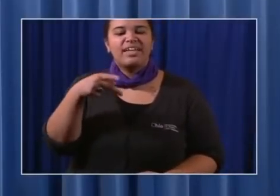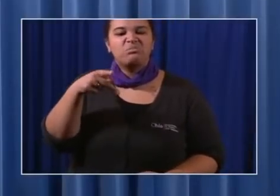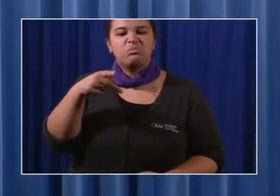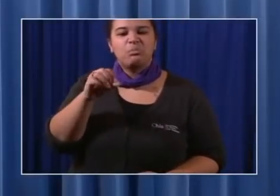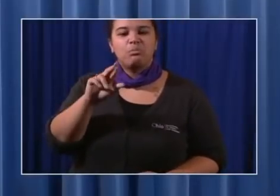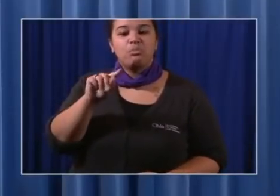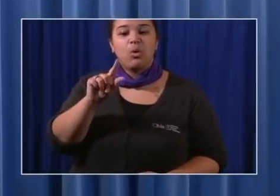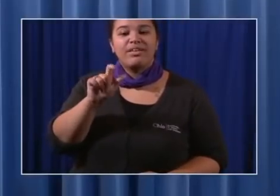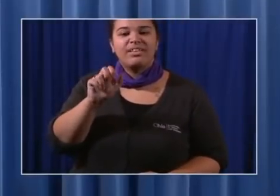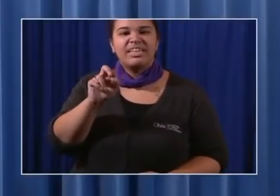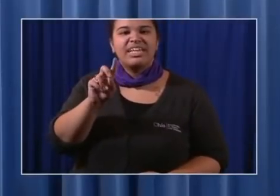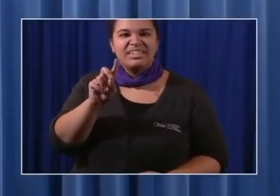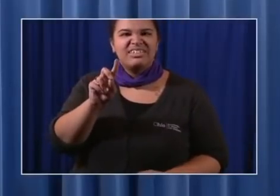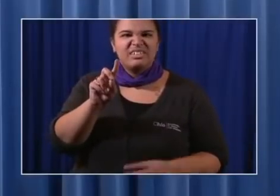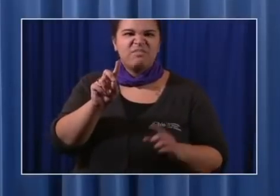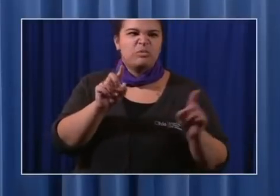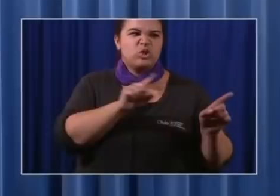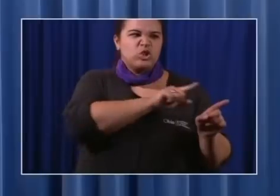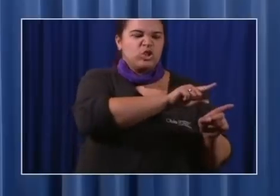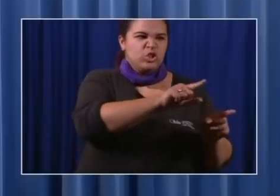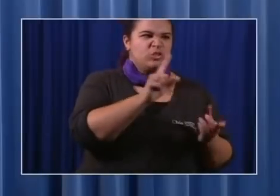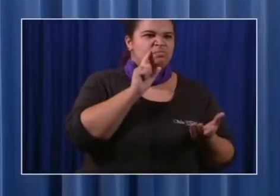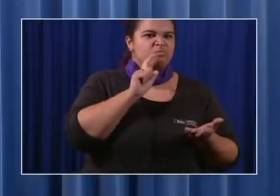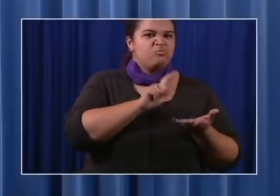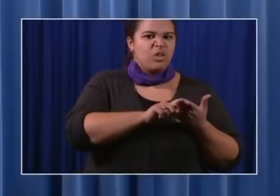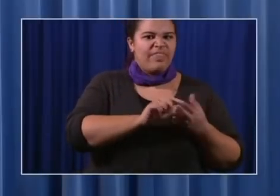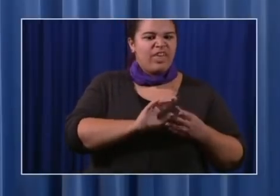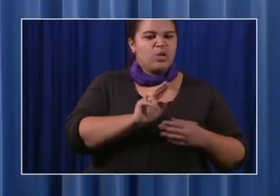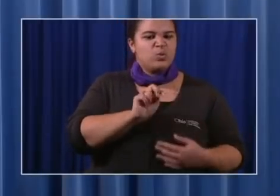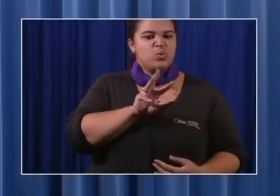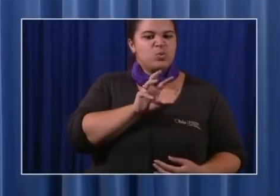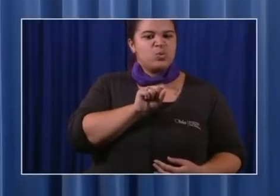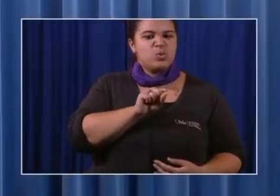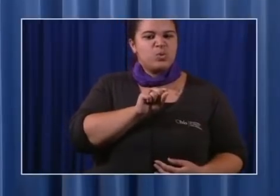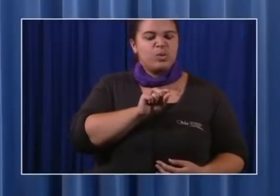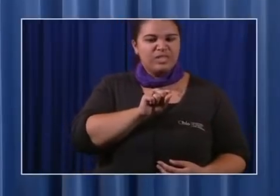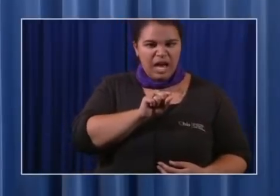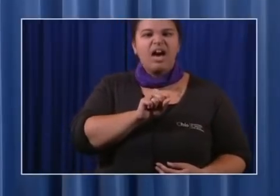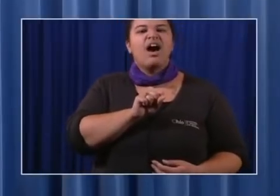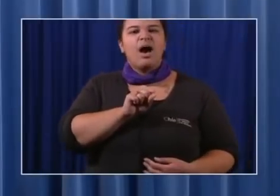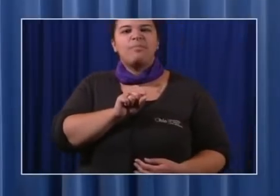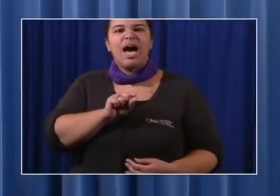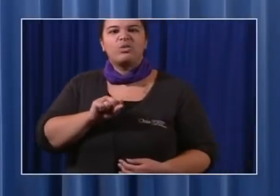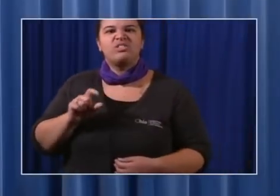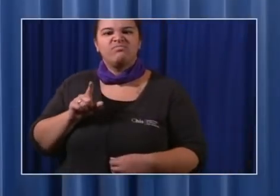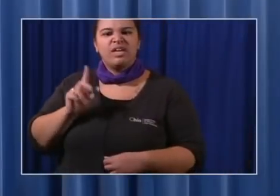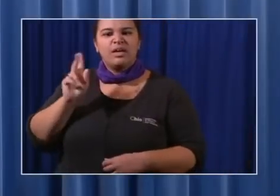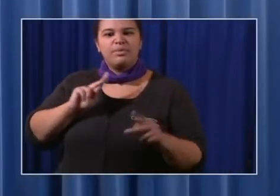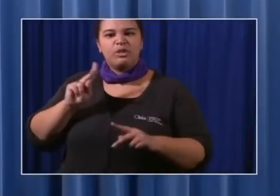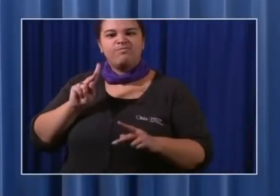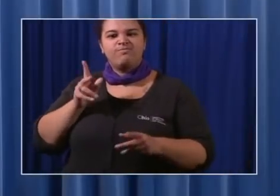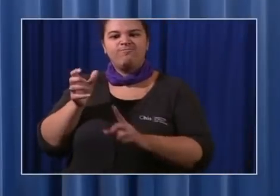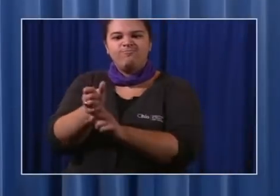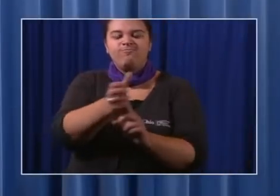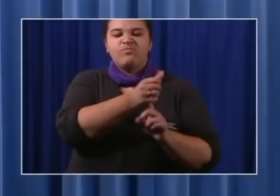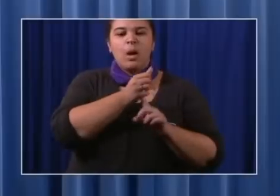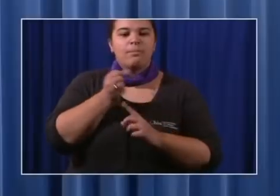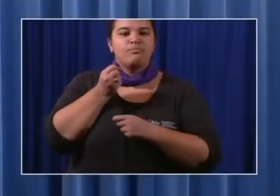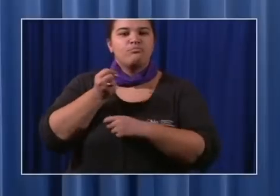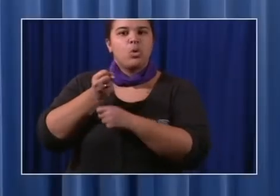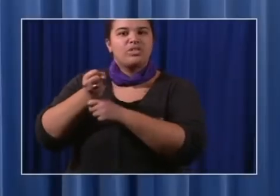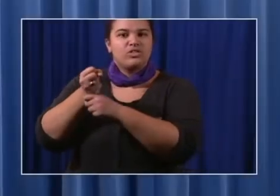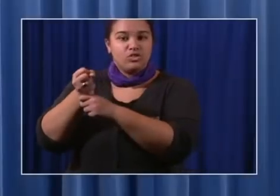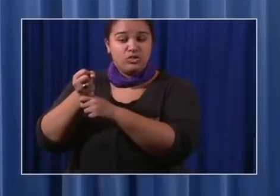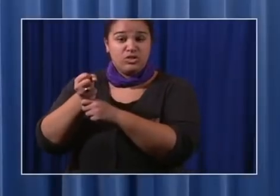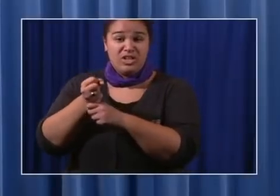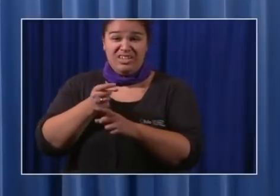federal agents to come in and start to try to crack down on protesters. What kinds of conversations have you had with President Trump about this issue, and do you support